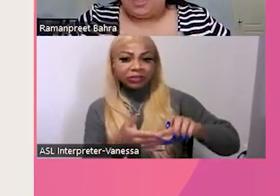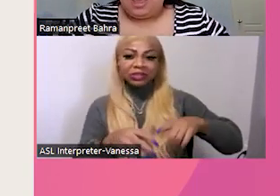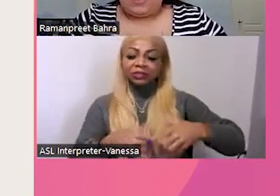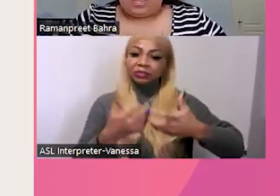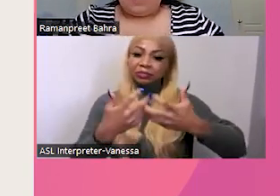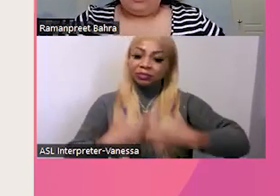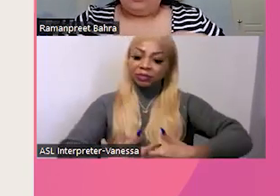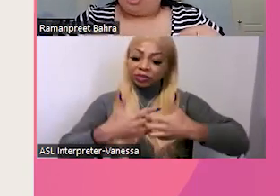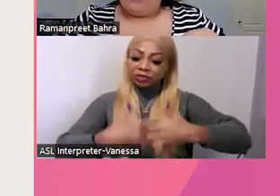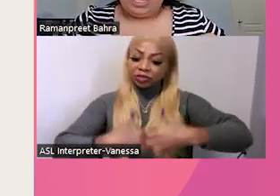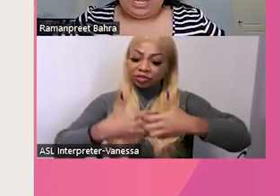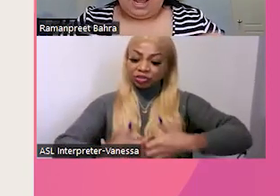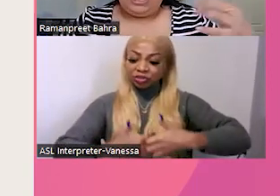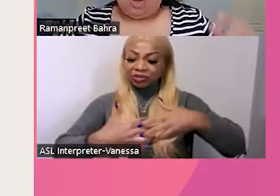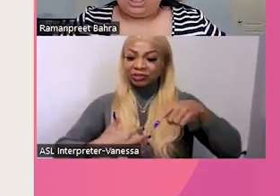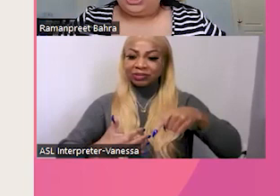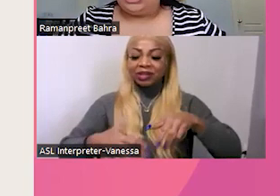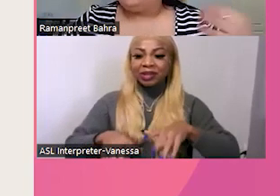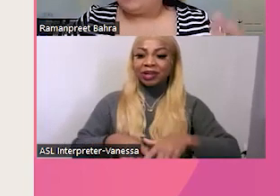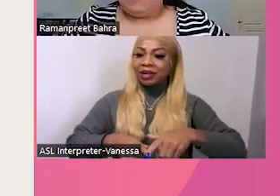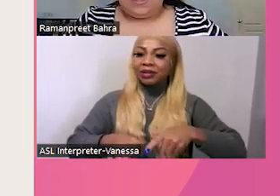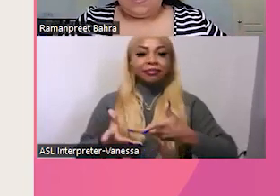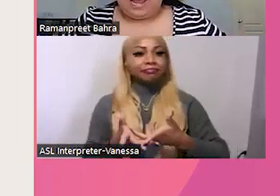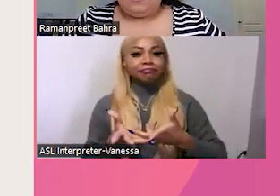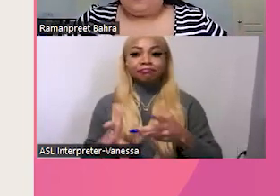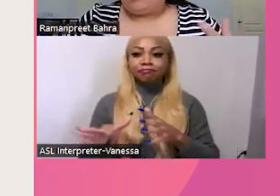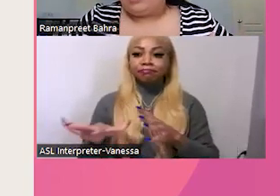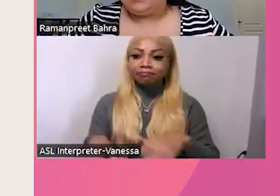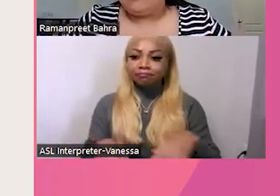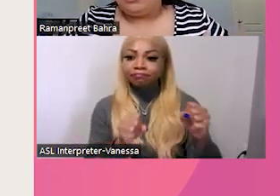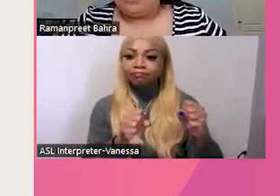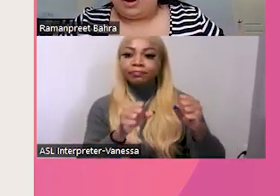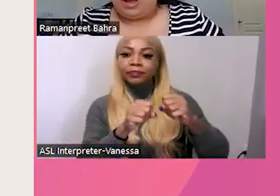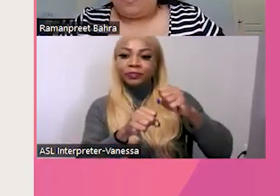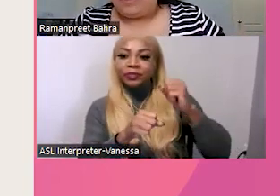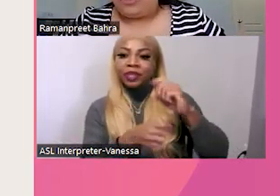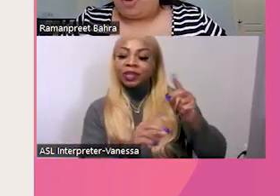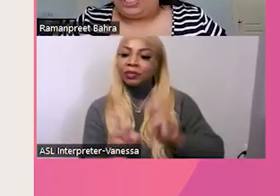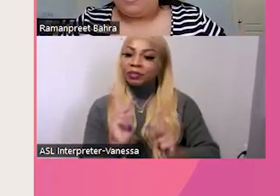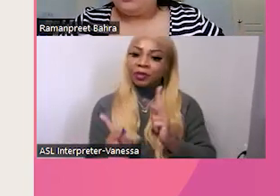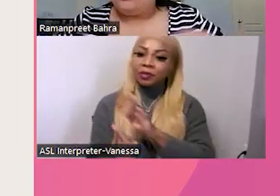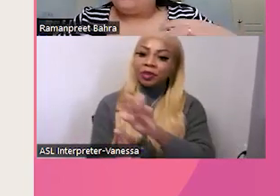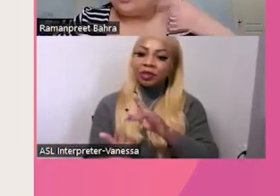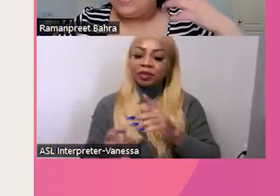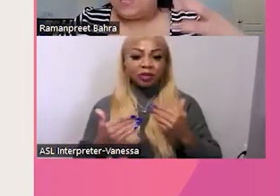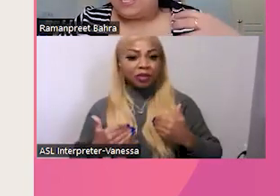machines that come to dominate ideologies, spaces, and temporalities of our diverse bodies. So when I say